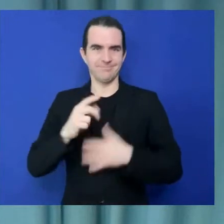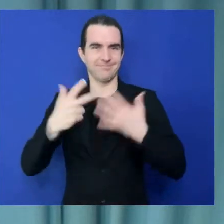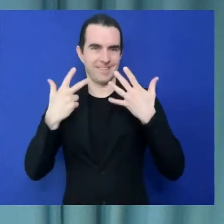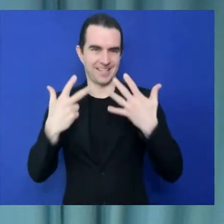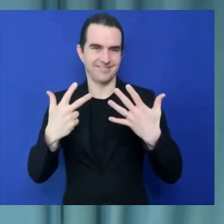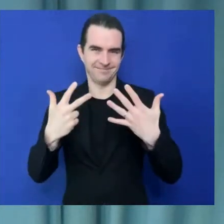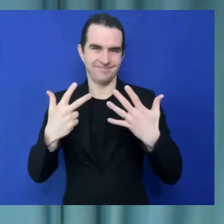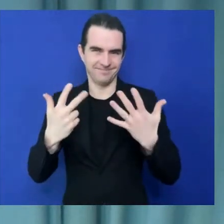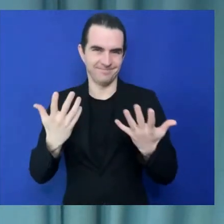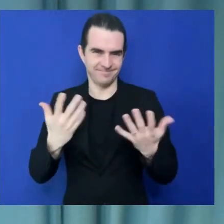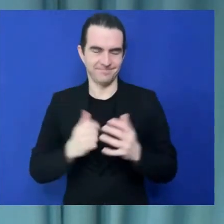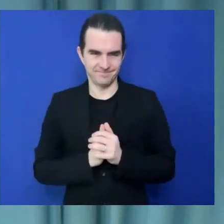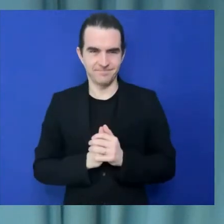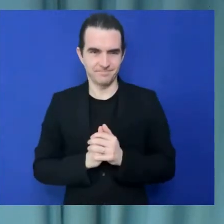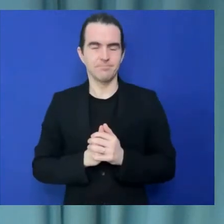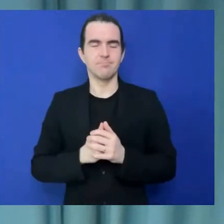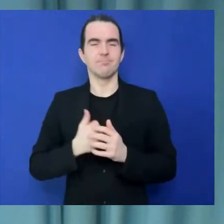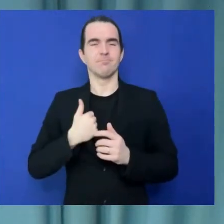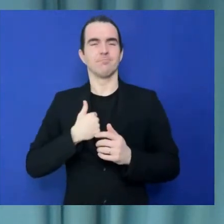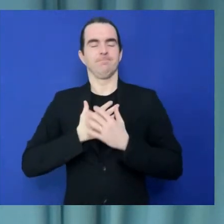Your Royal Highness,